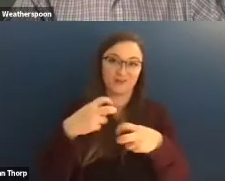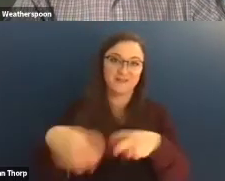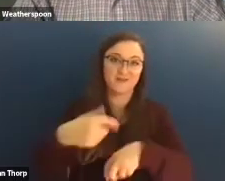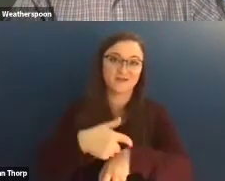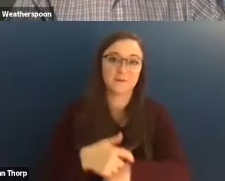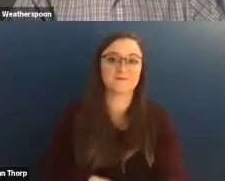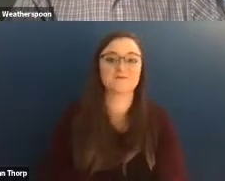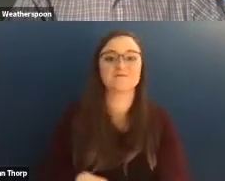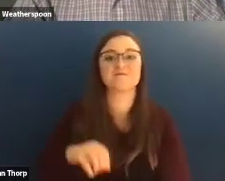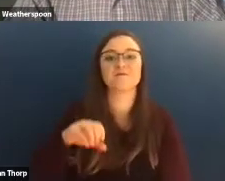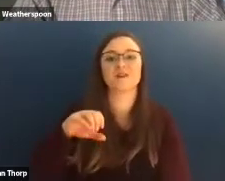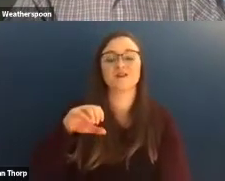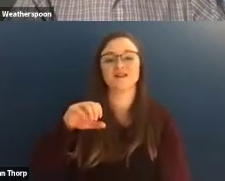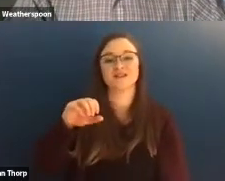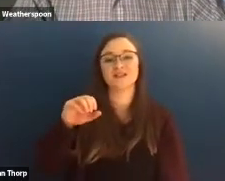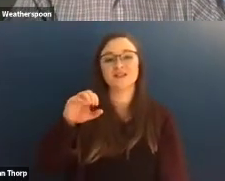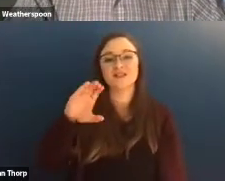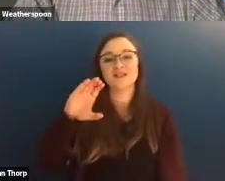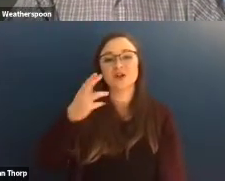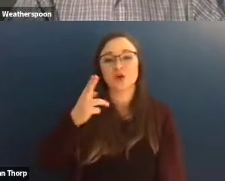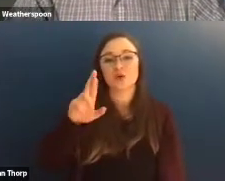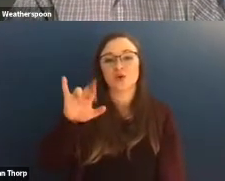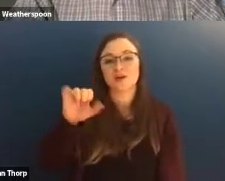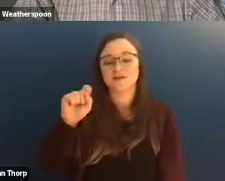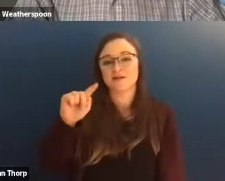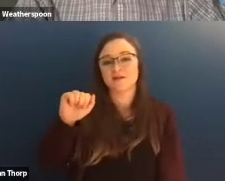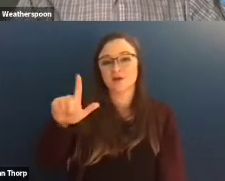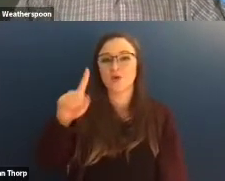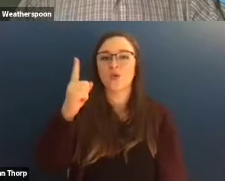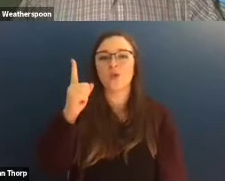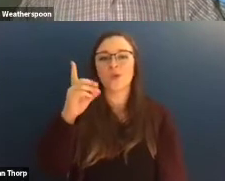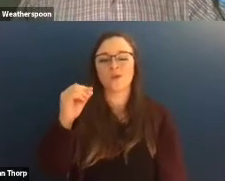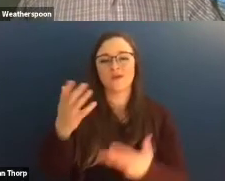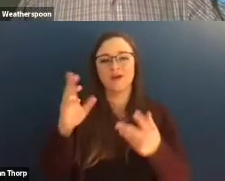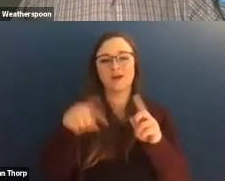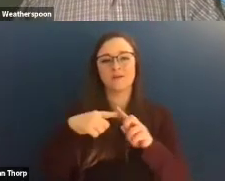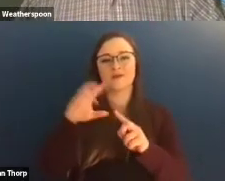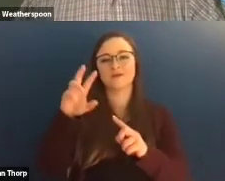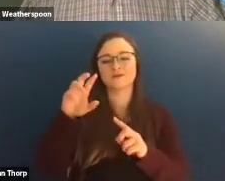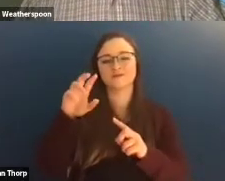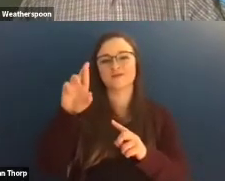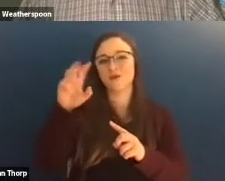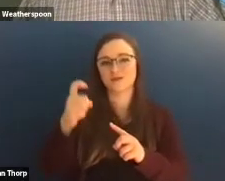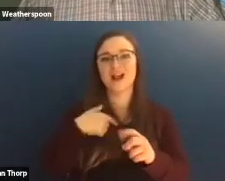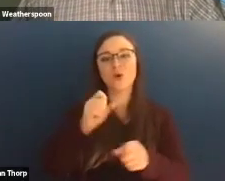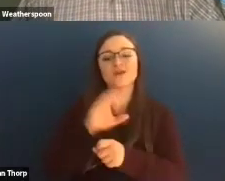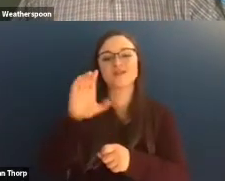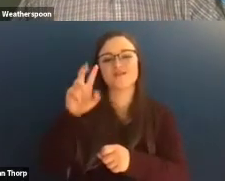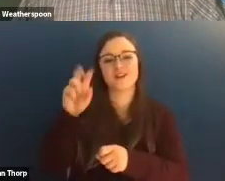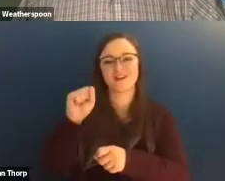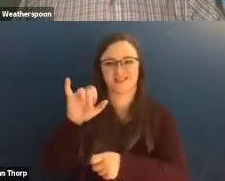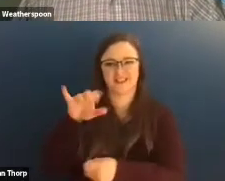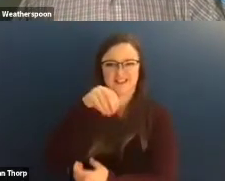And one thing I will add about pharmacy is I currently work at a CVS inside of a Target. So I've had several situations